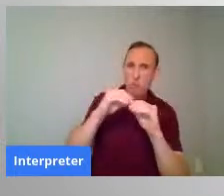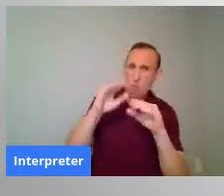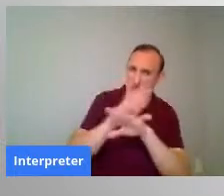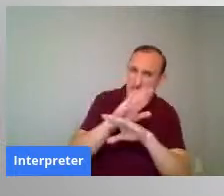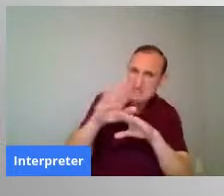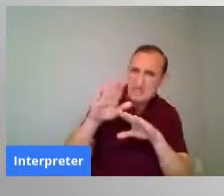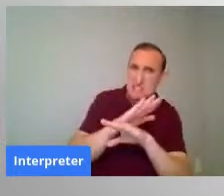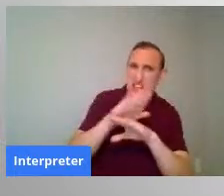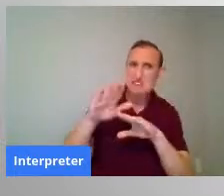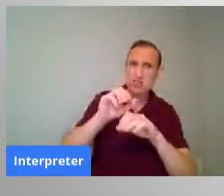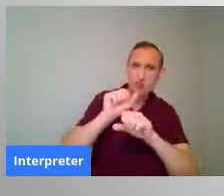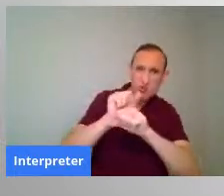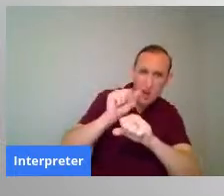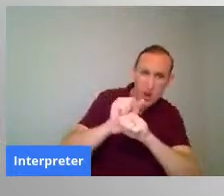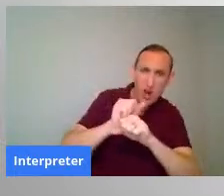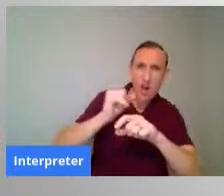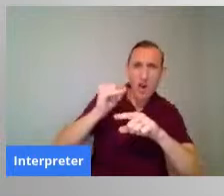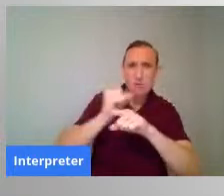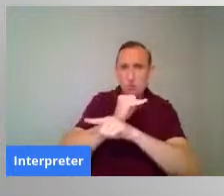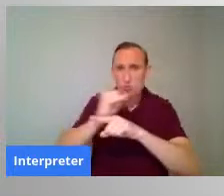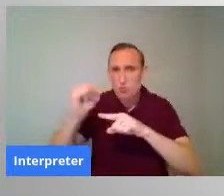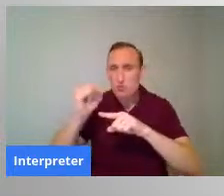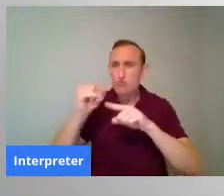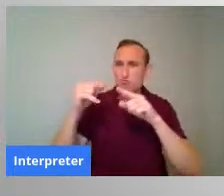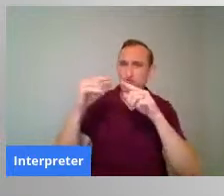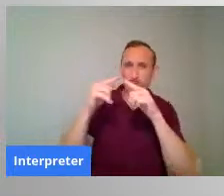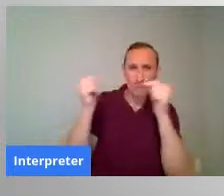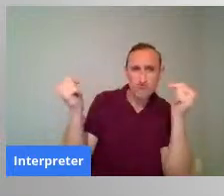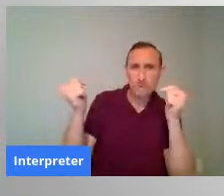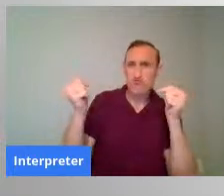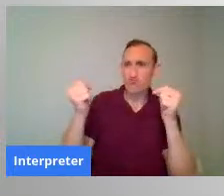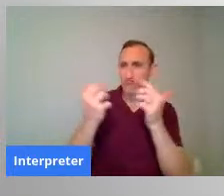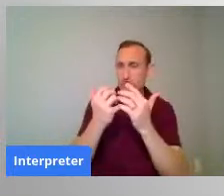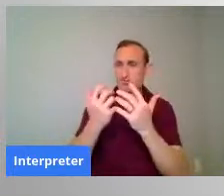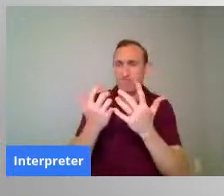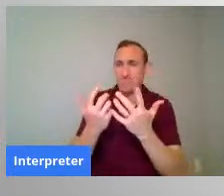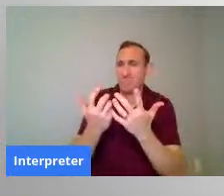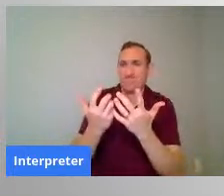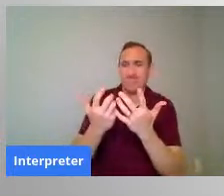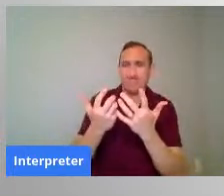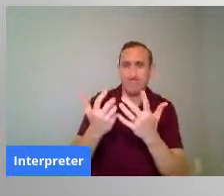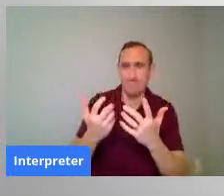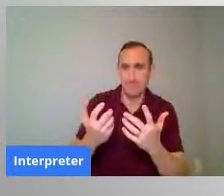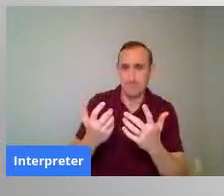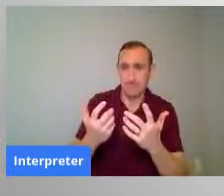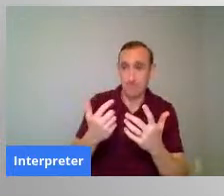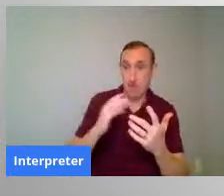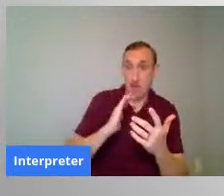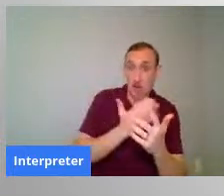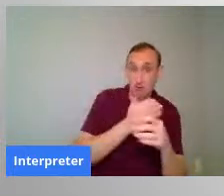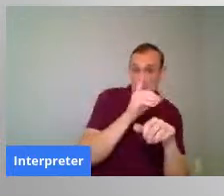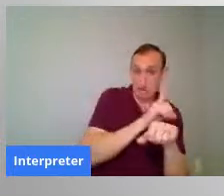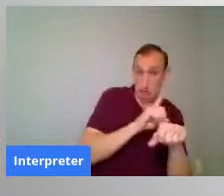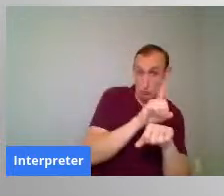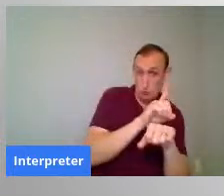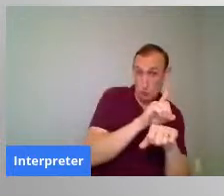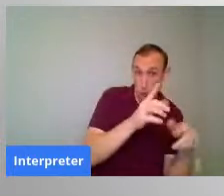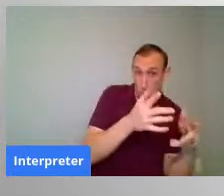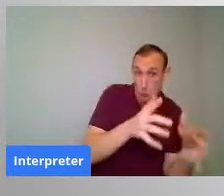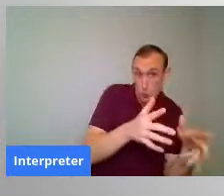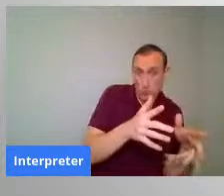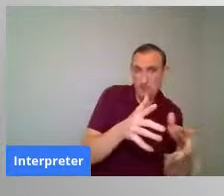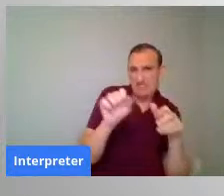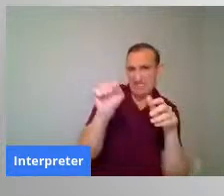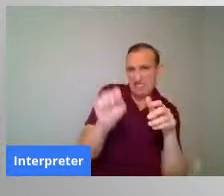and internships and opportunities. The fact that we go, and it's not just our district, but it's kind of more of the South in